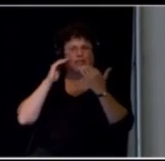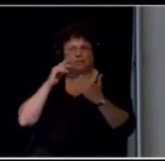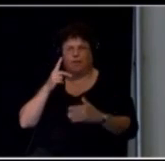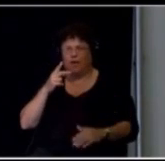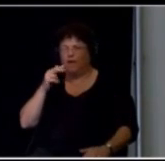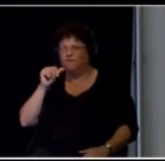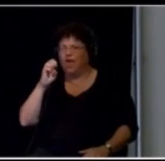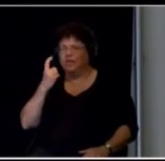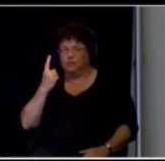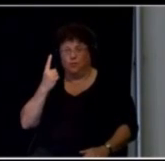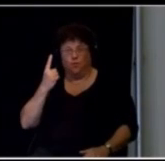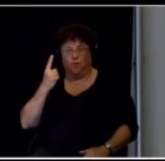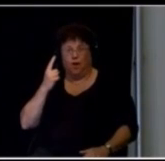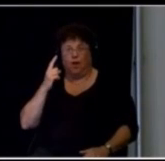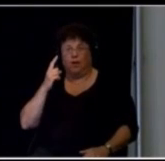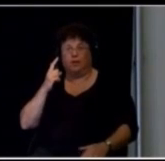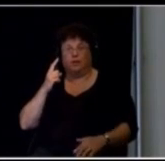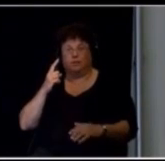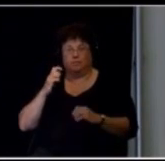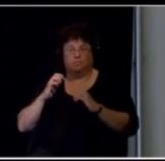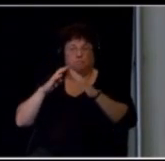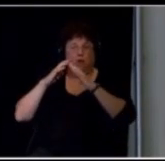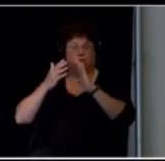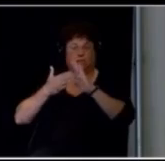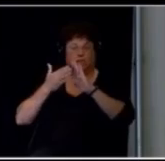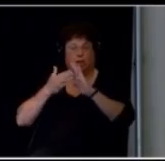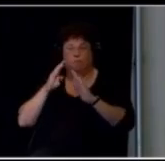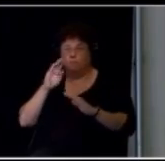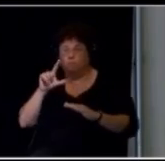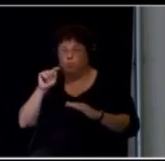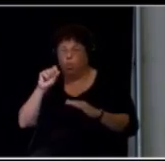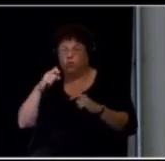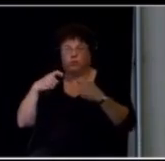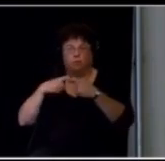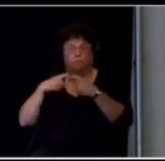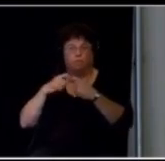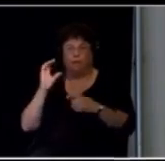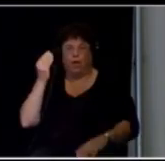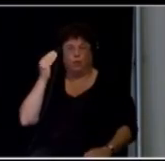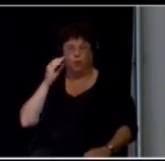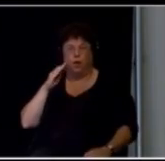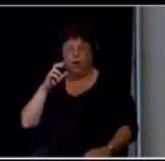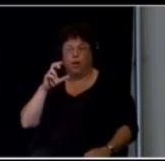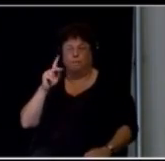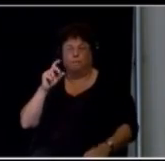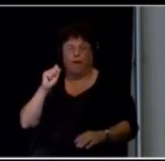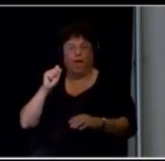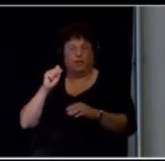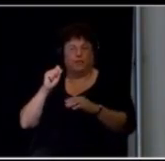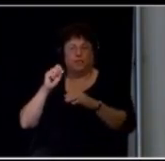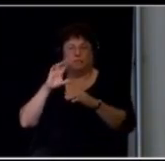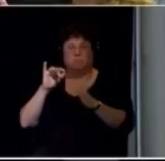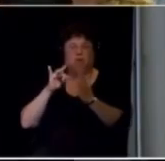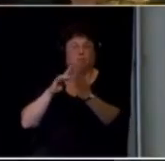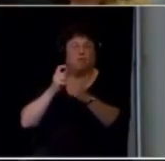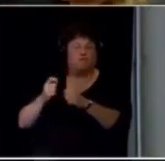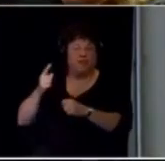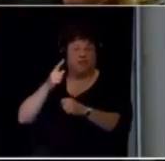1 built and operating and producing battery packs by the middle of next year. So.